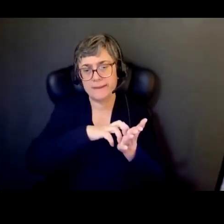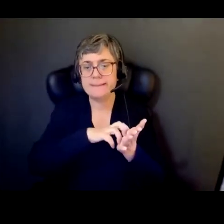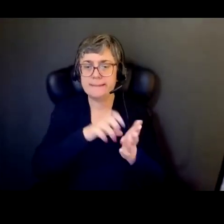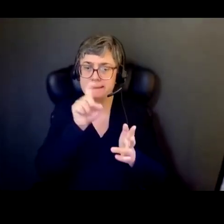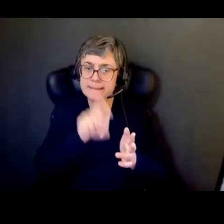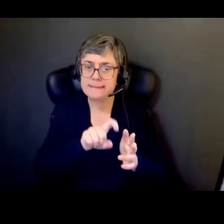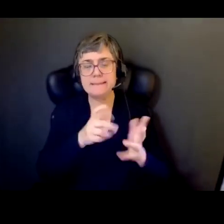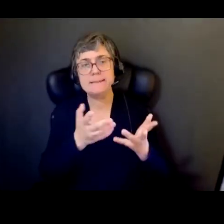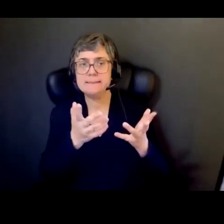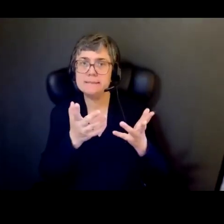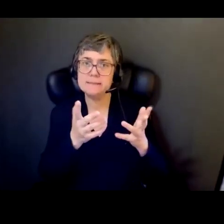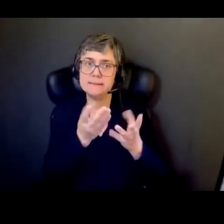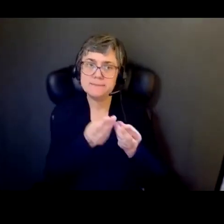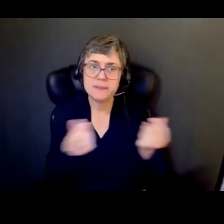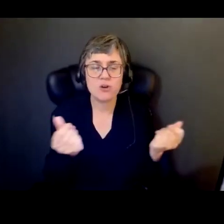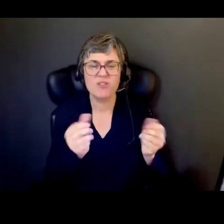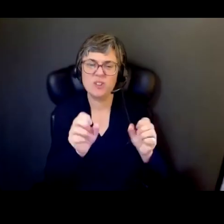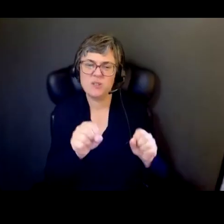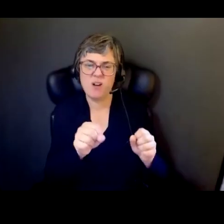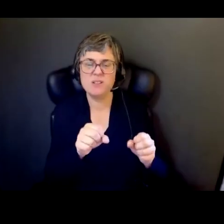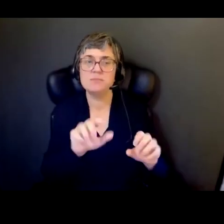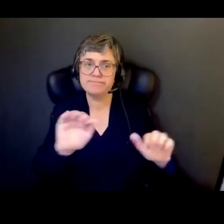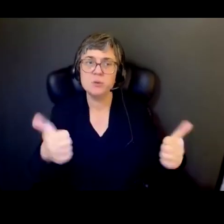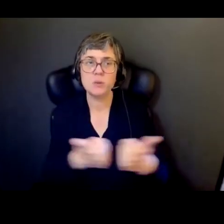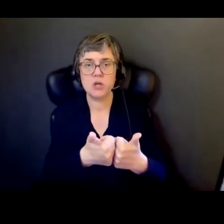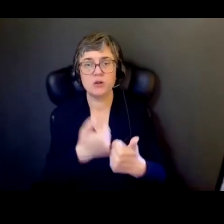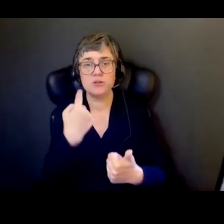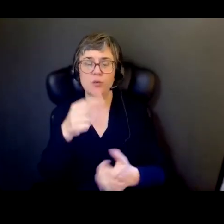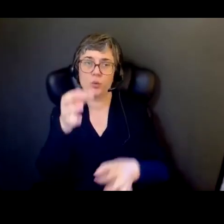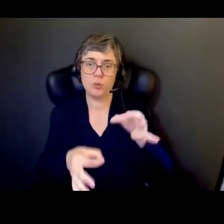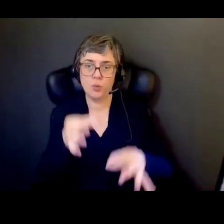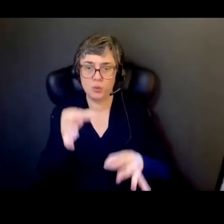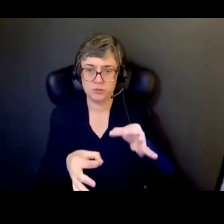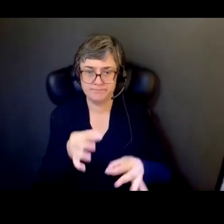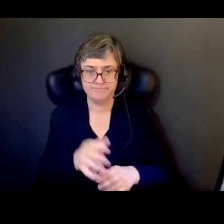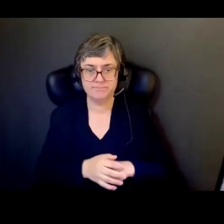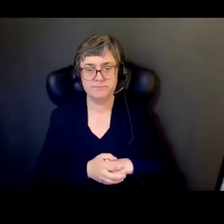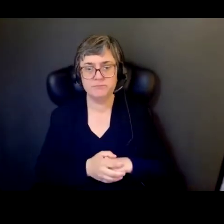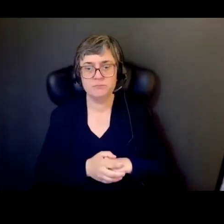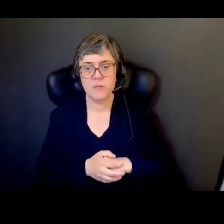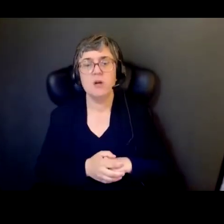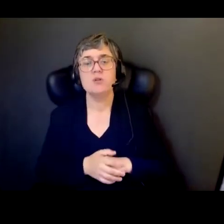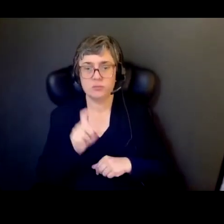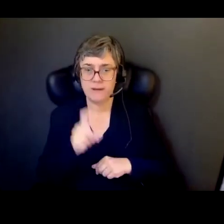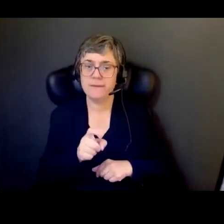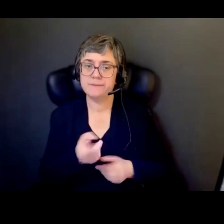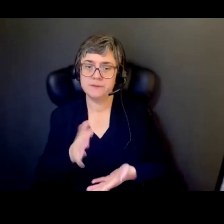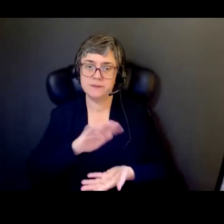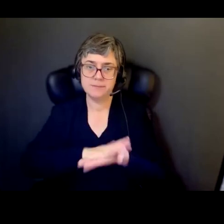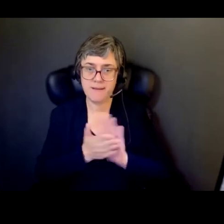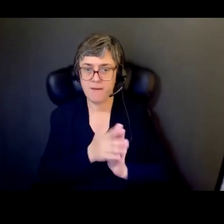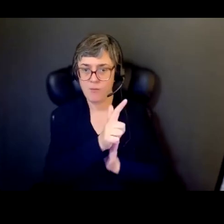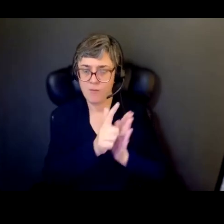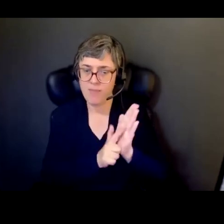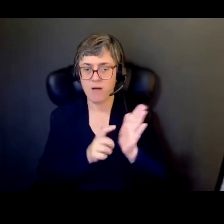February, C16 passed second reading in the House and was referred to the Justice Committee for further